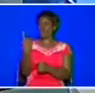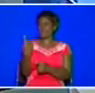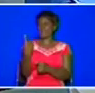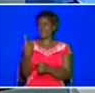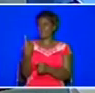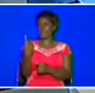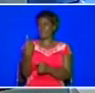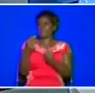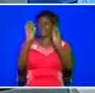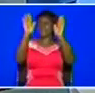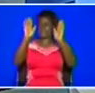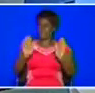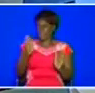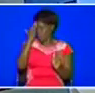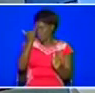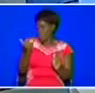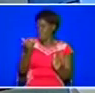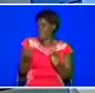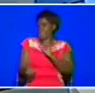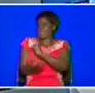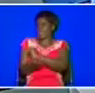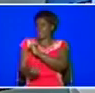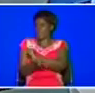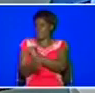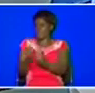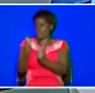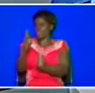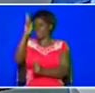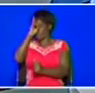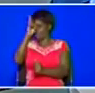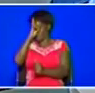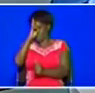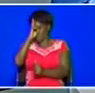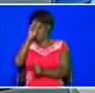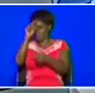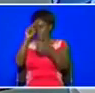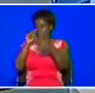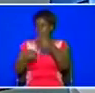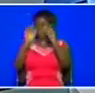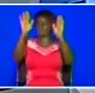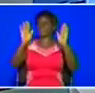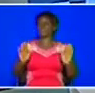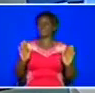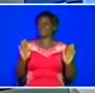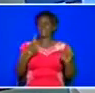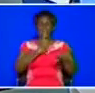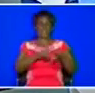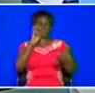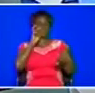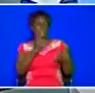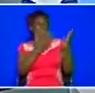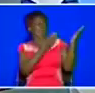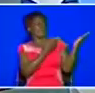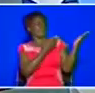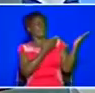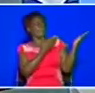police. Is important. Yes. Tell yes. us why the definition of which police officers to the population ratio is important, even as we take a look at it here on our Super